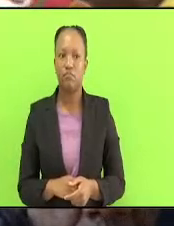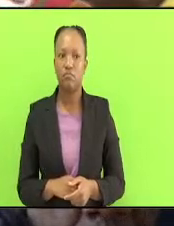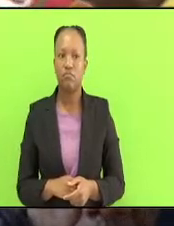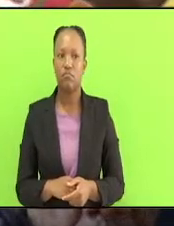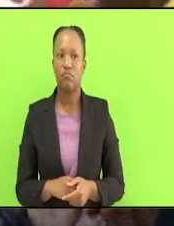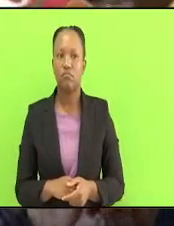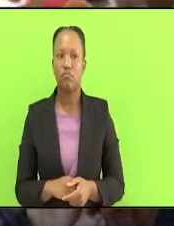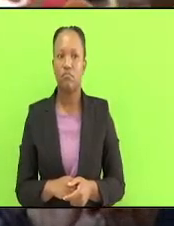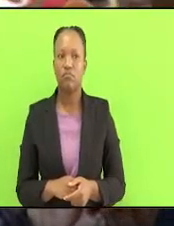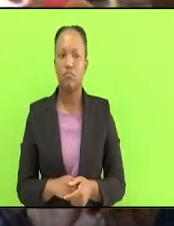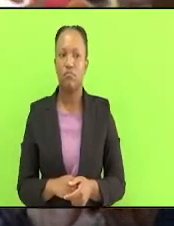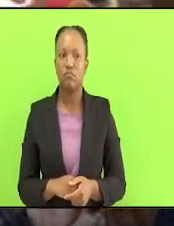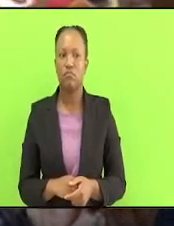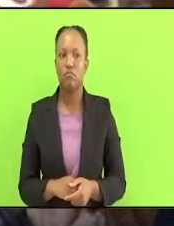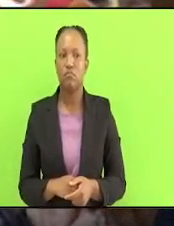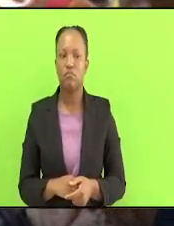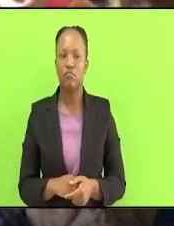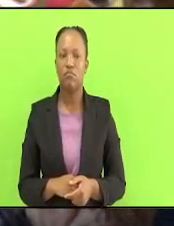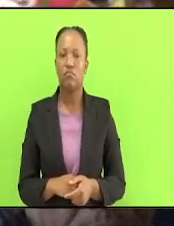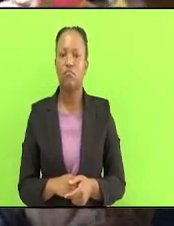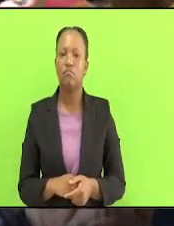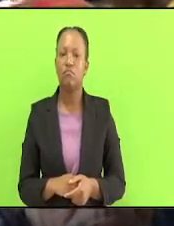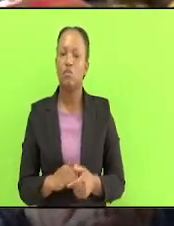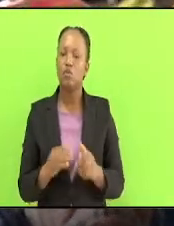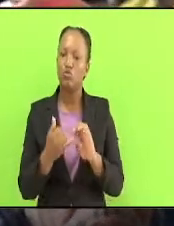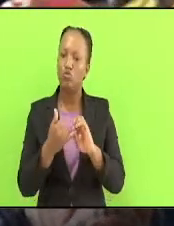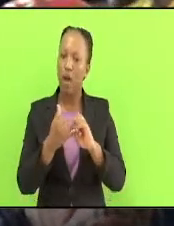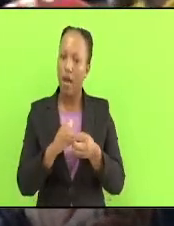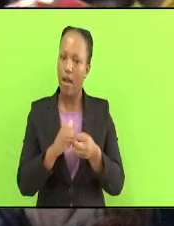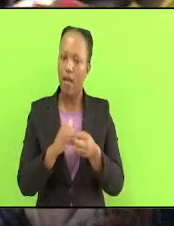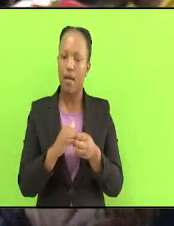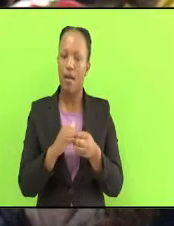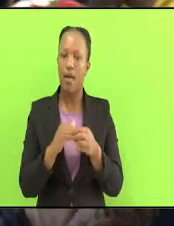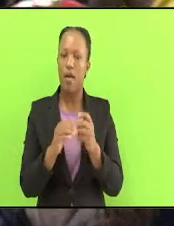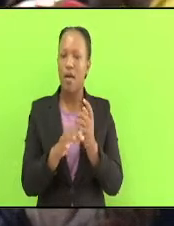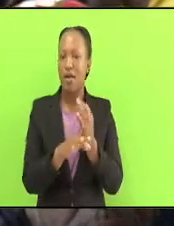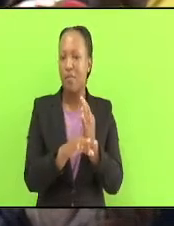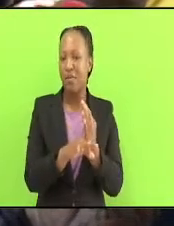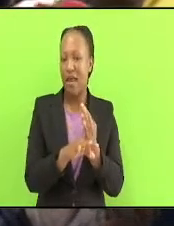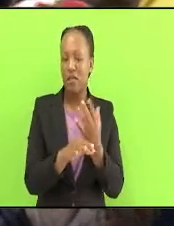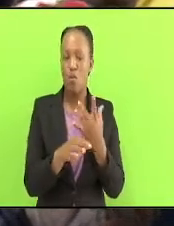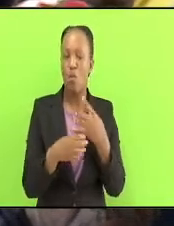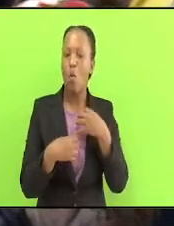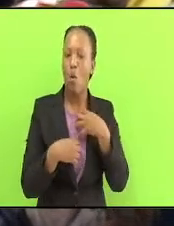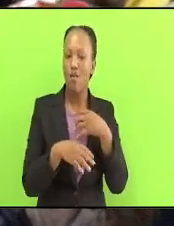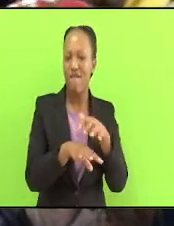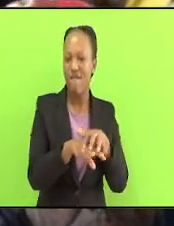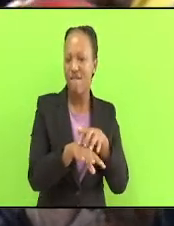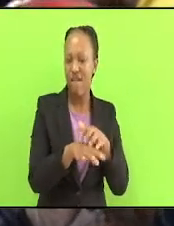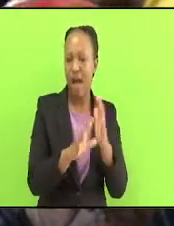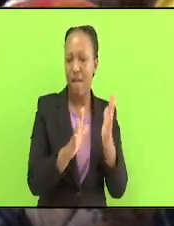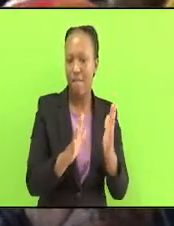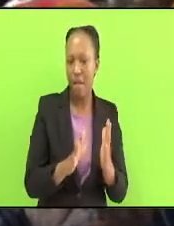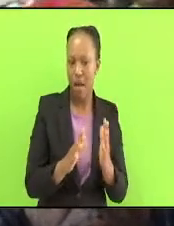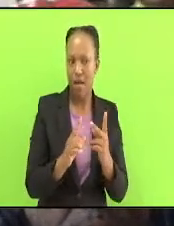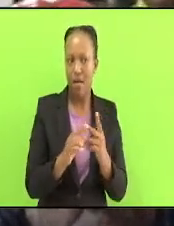go bo re ba polasi ba Transnet bo